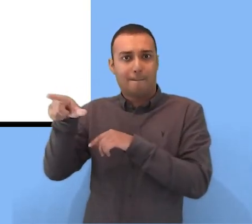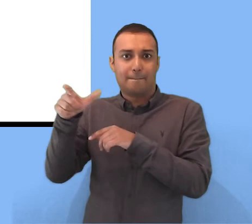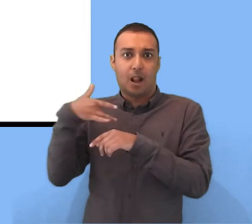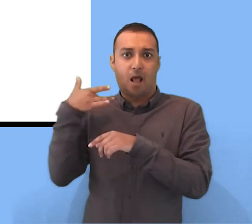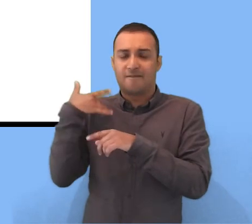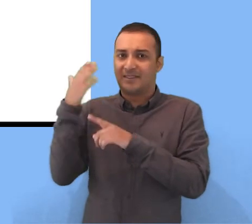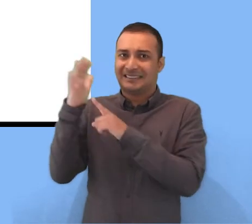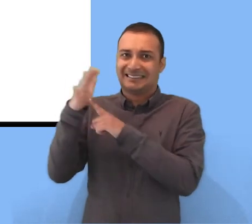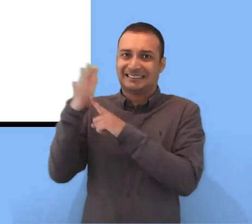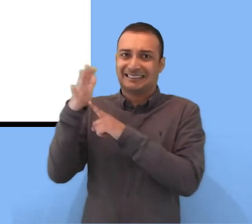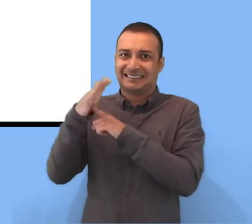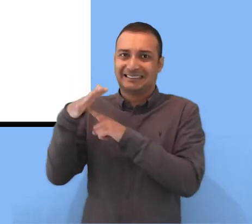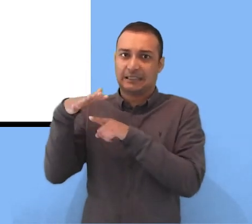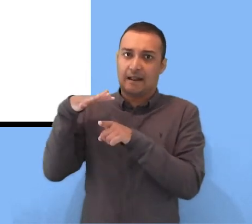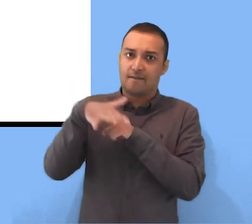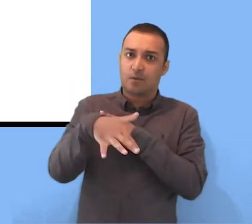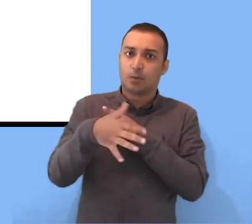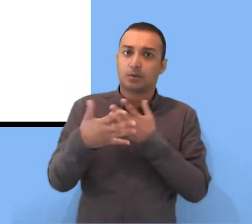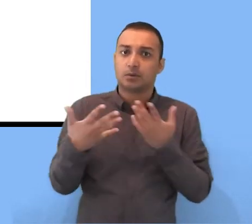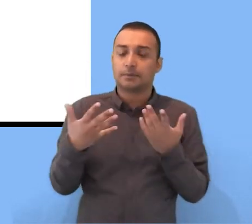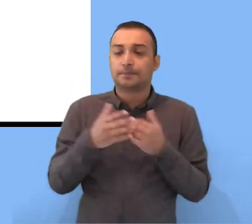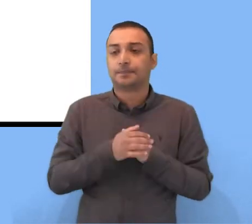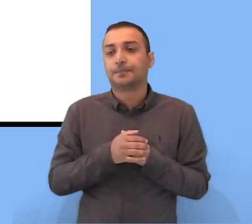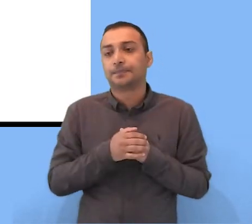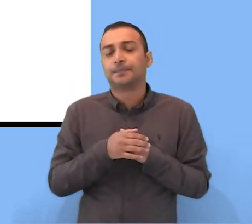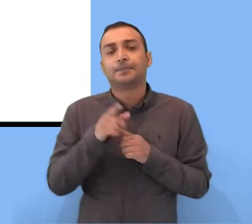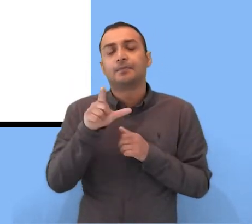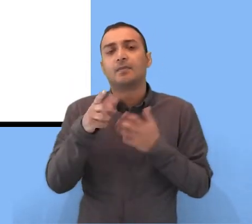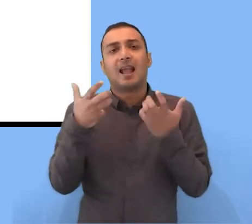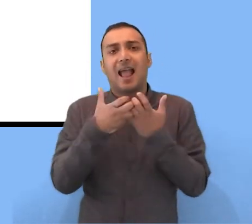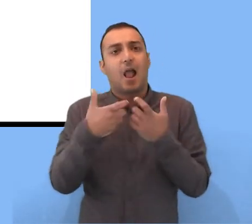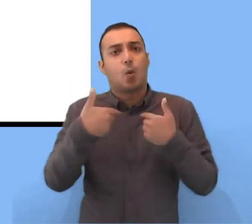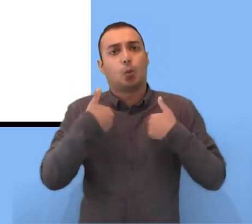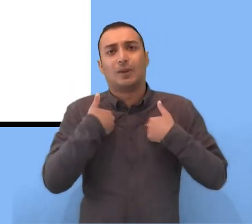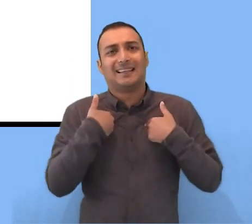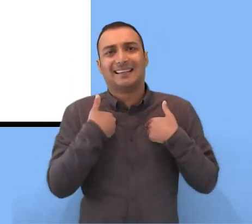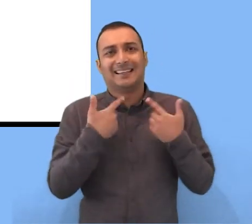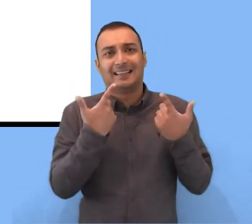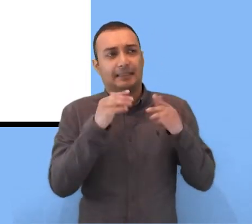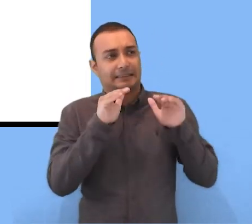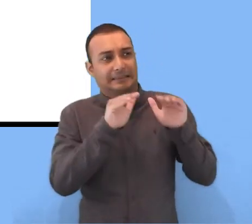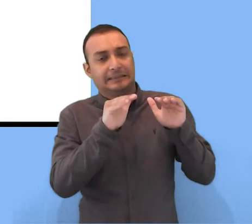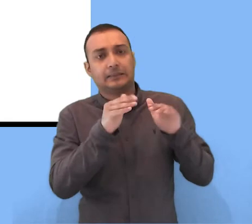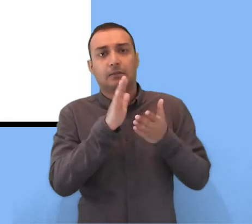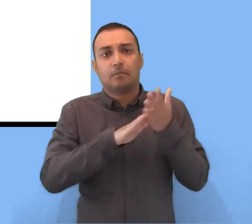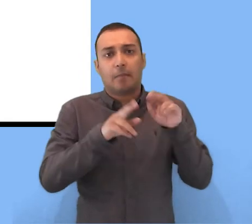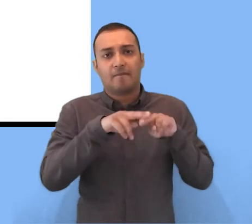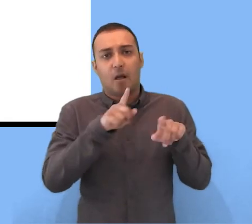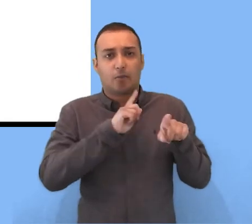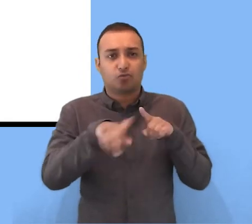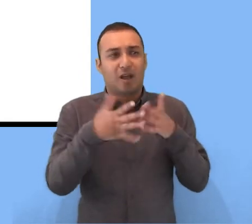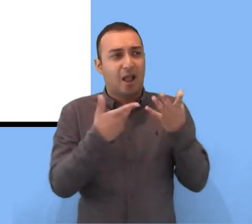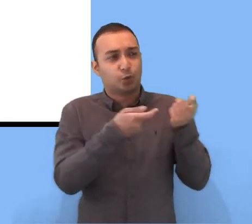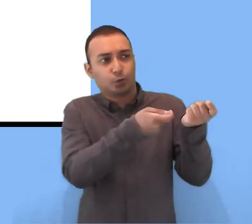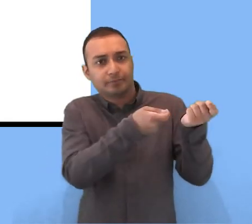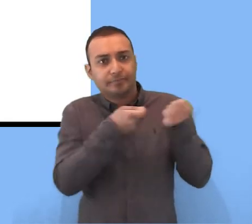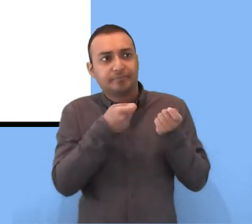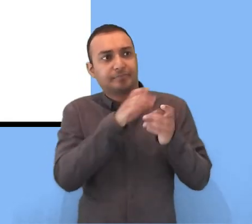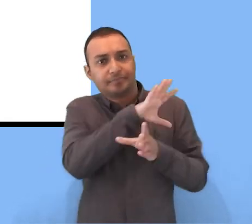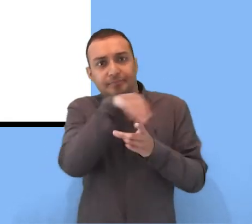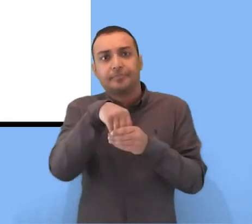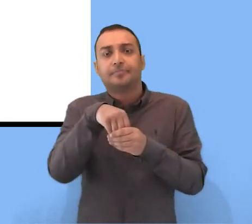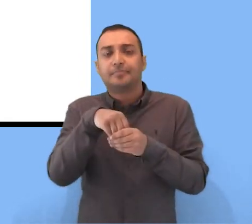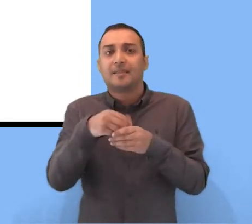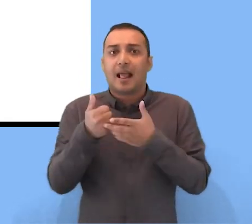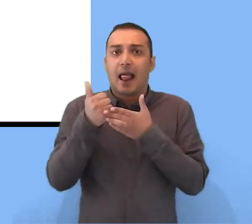So what's needed if we're going to really harness the power of parents to try and narrow the education gap? Well,